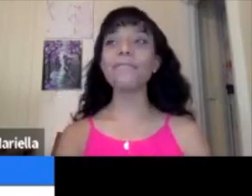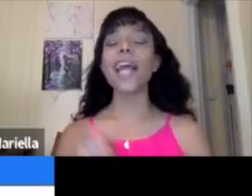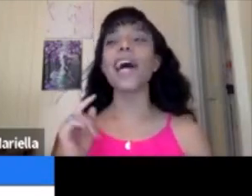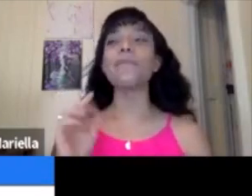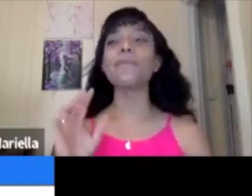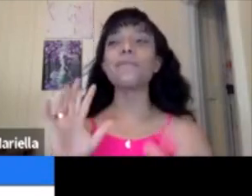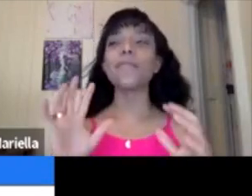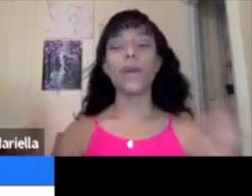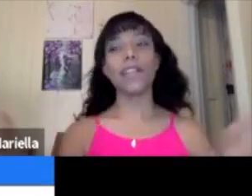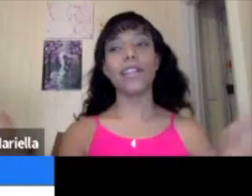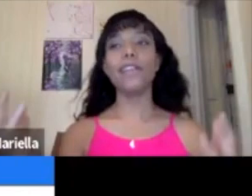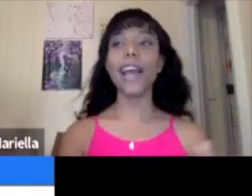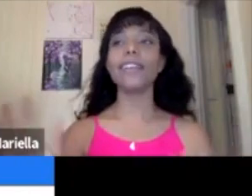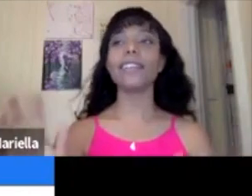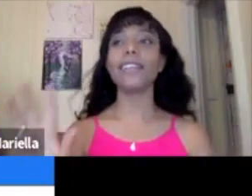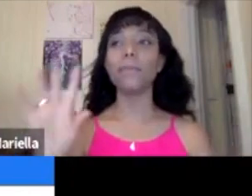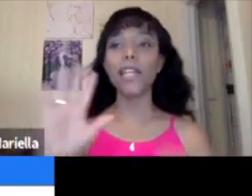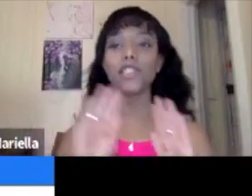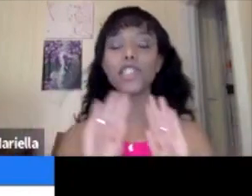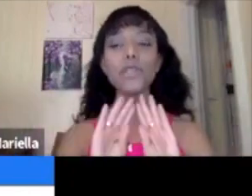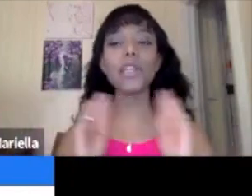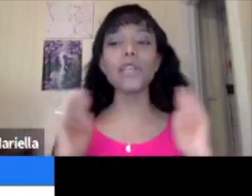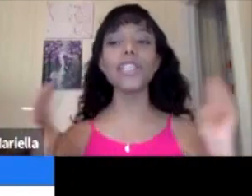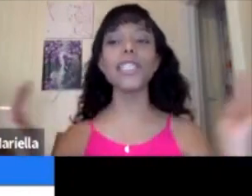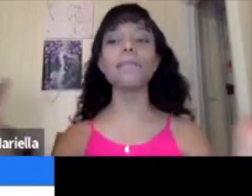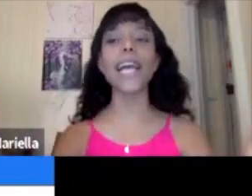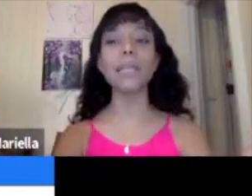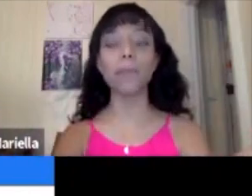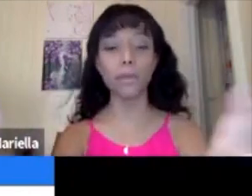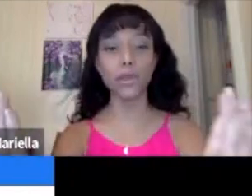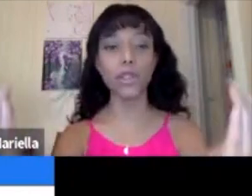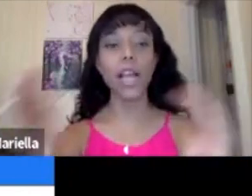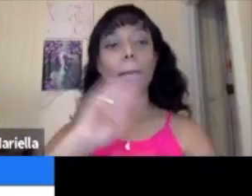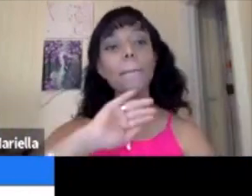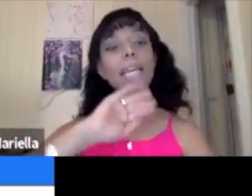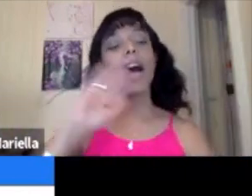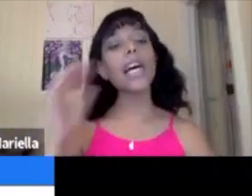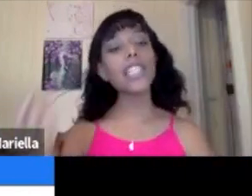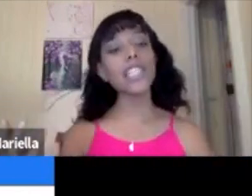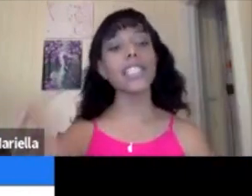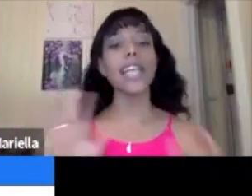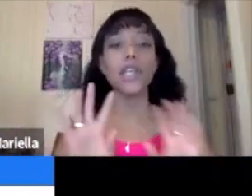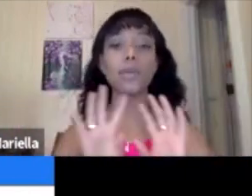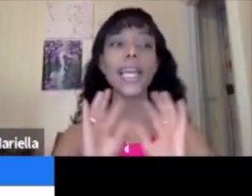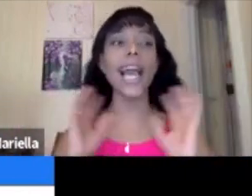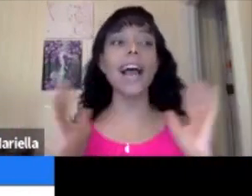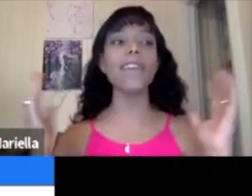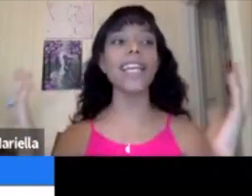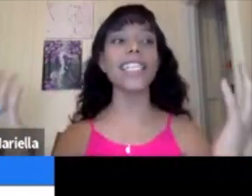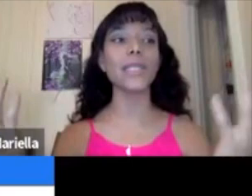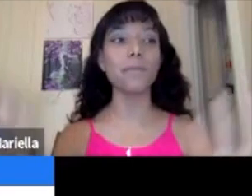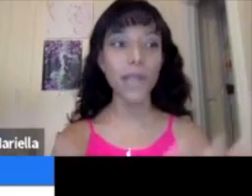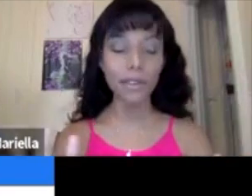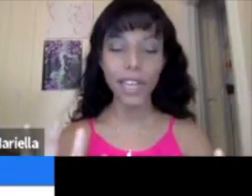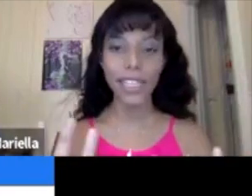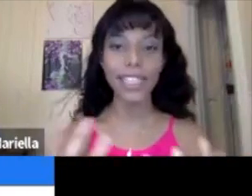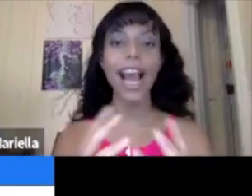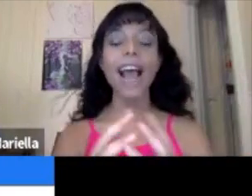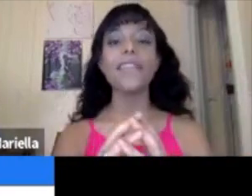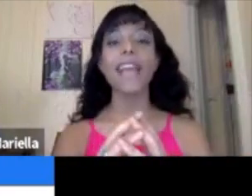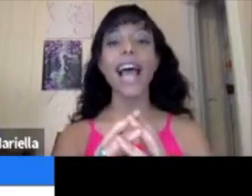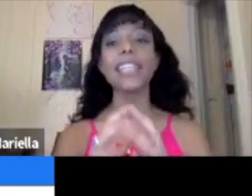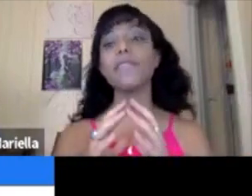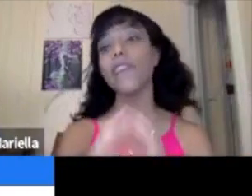finally, well, not finally, but just really respect bubbles. Be conscious that you may have an